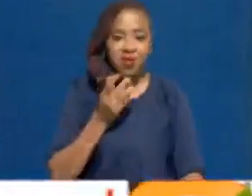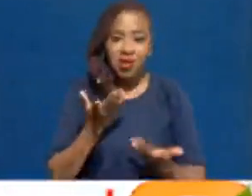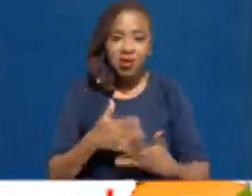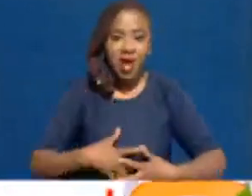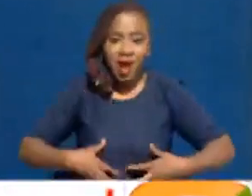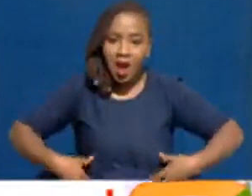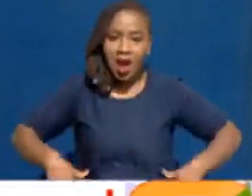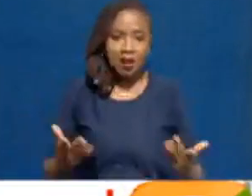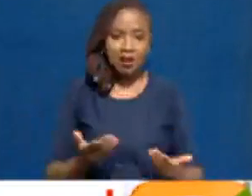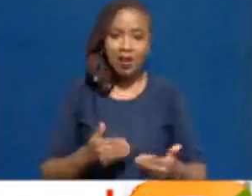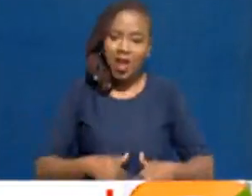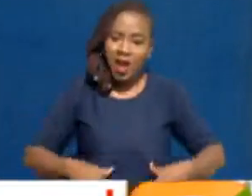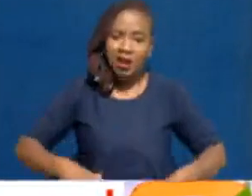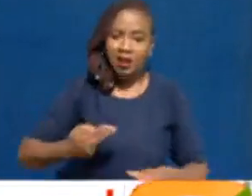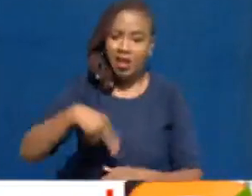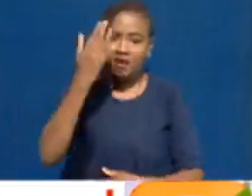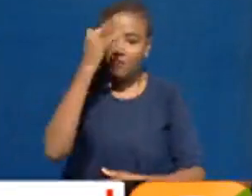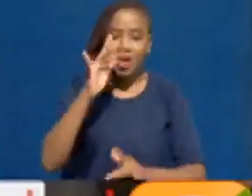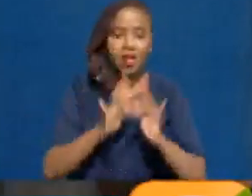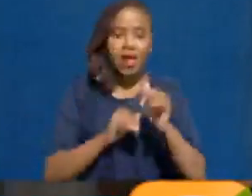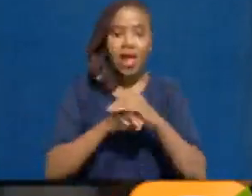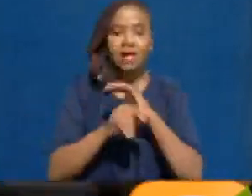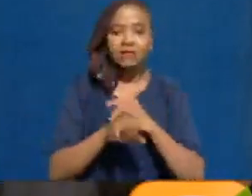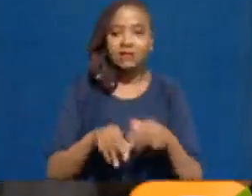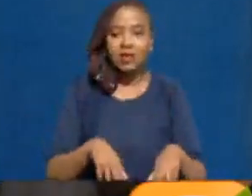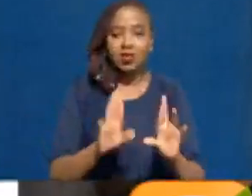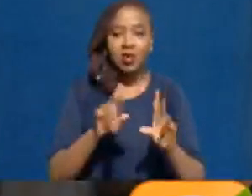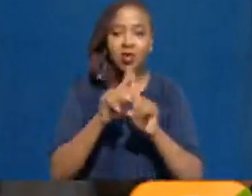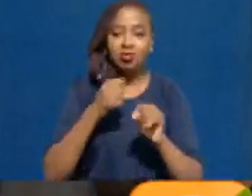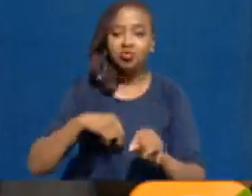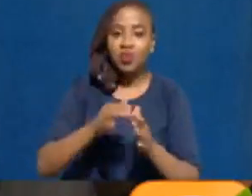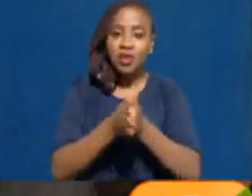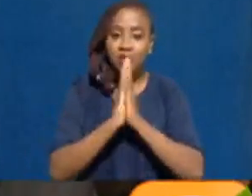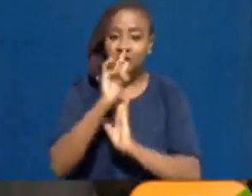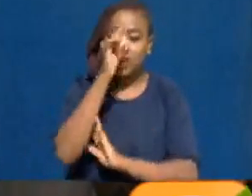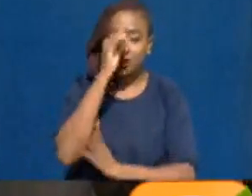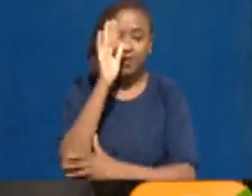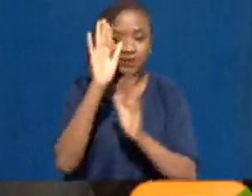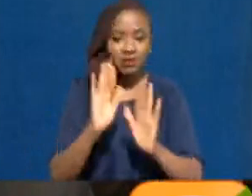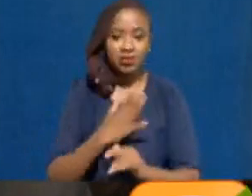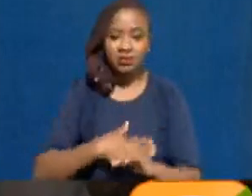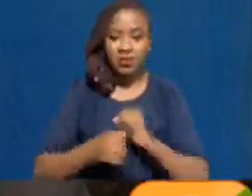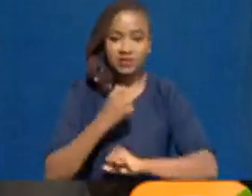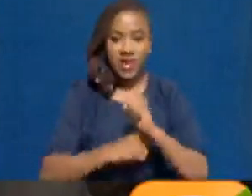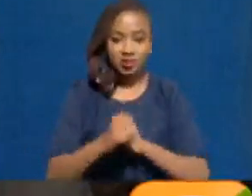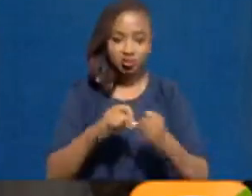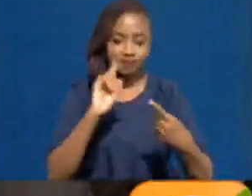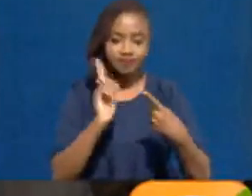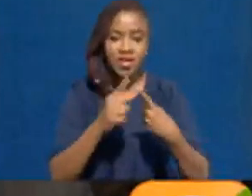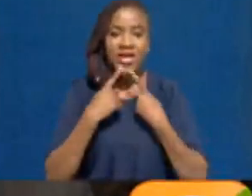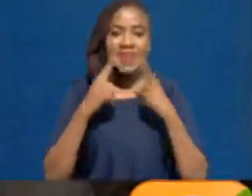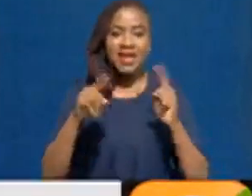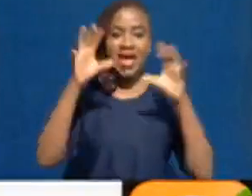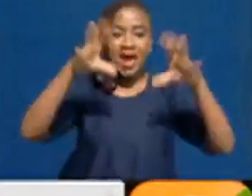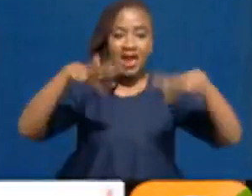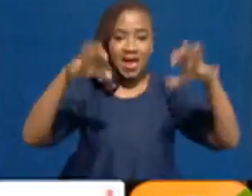starvation as a result of inaccessible roads. We implore the government to act on the following strategies. First, declare the El